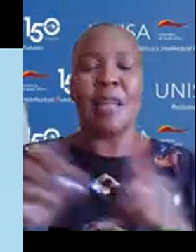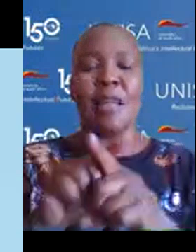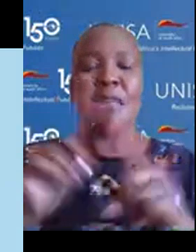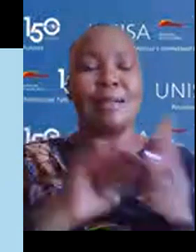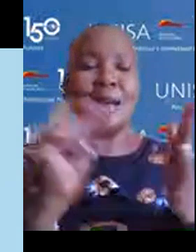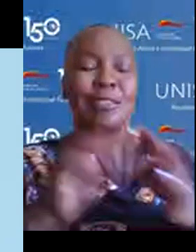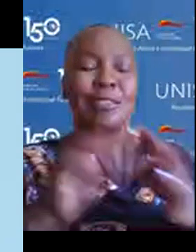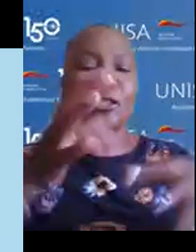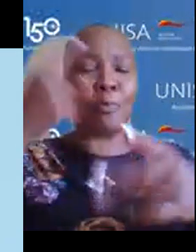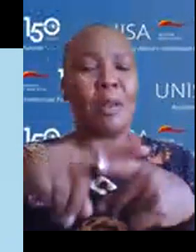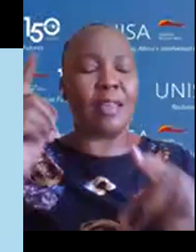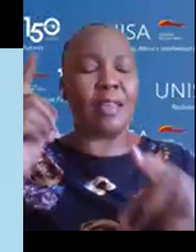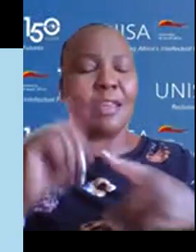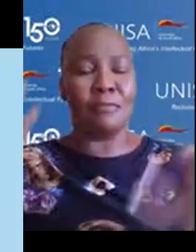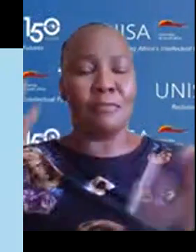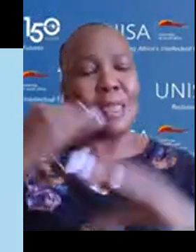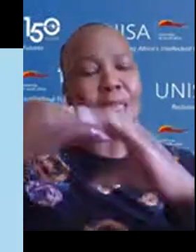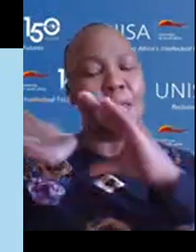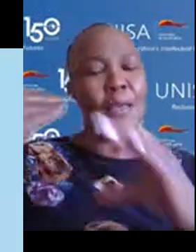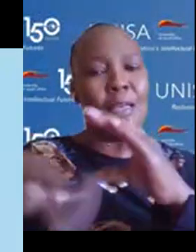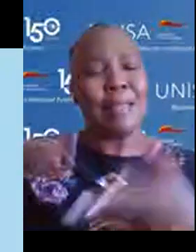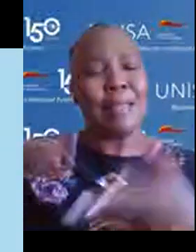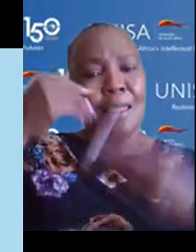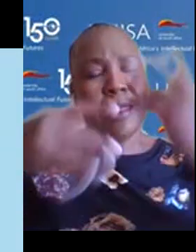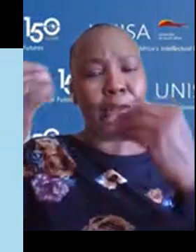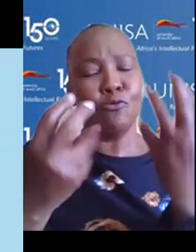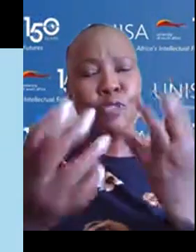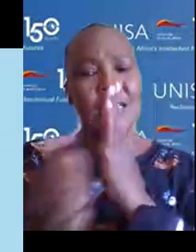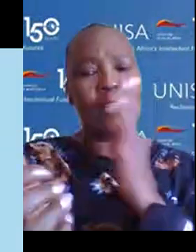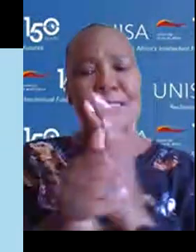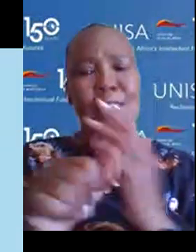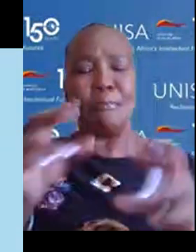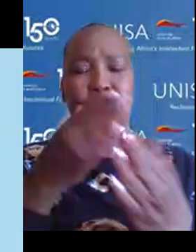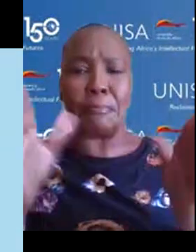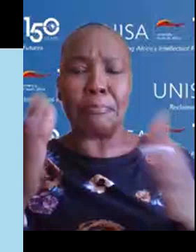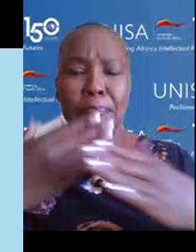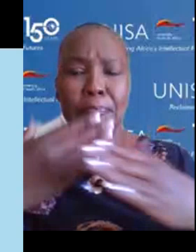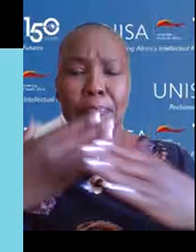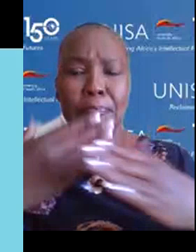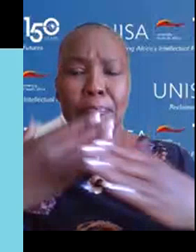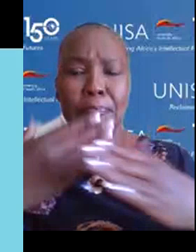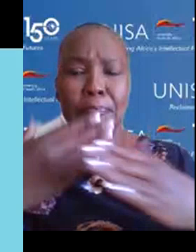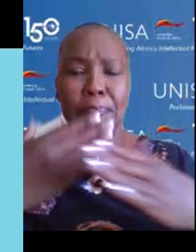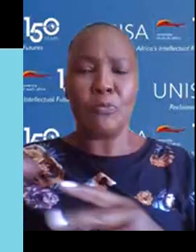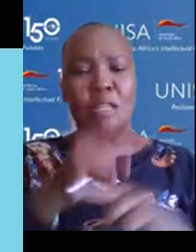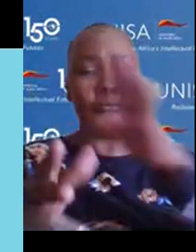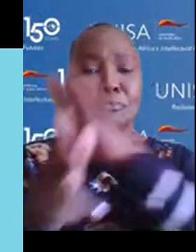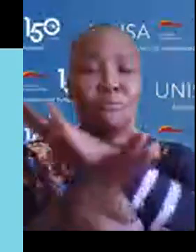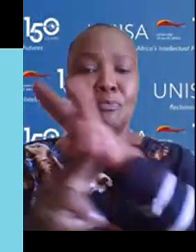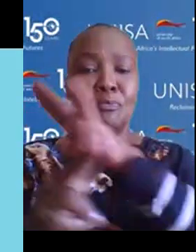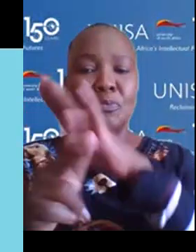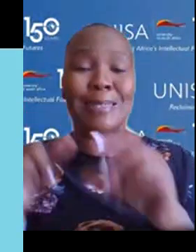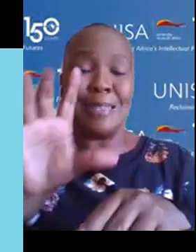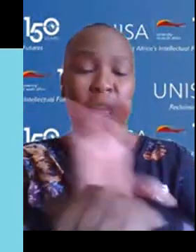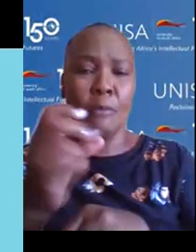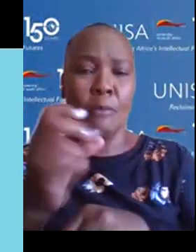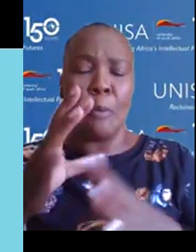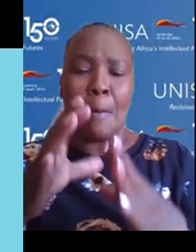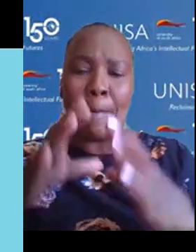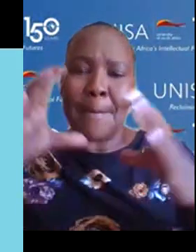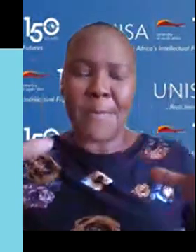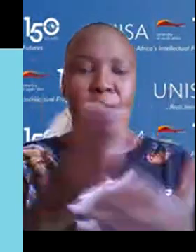documents, playing games, sending emails, learning new skills, browsing the web, and watching movies. All computers consist of 2 main